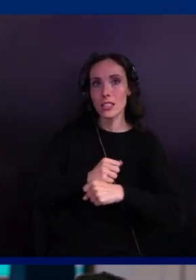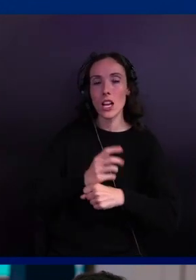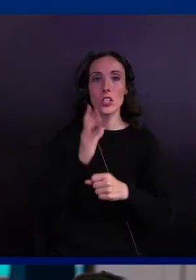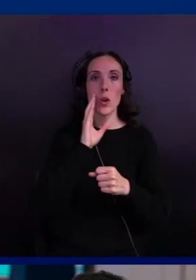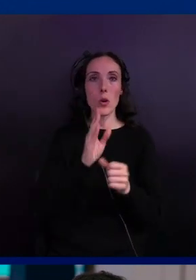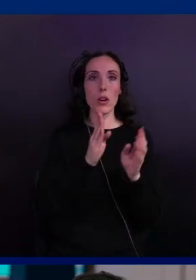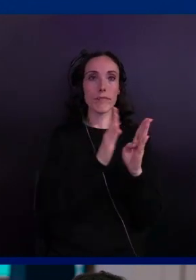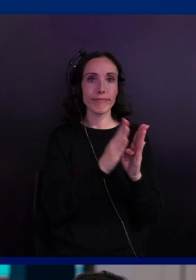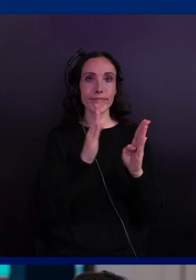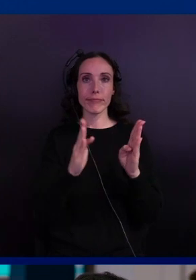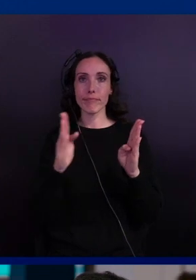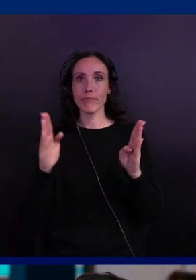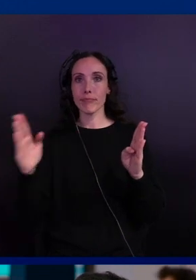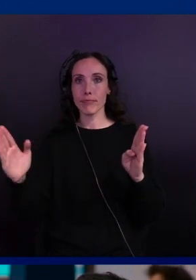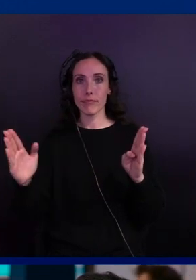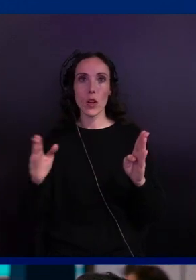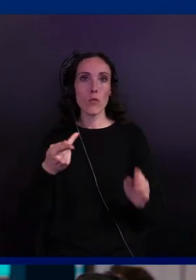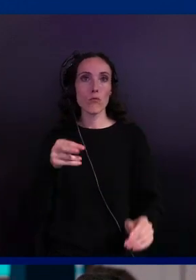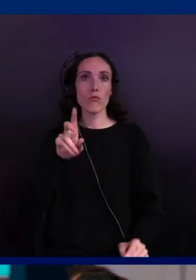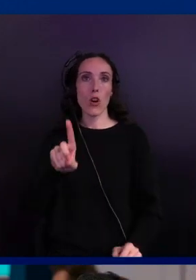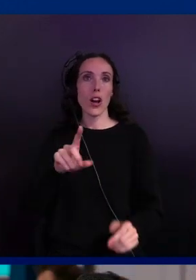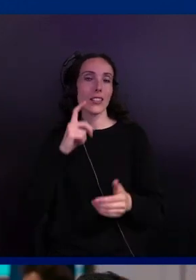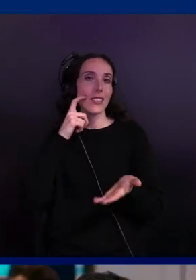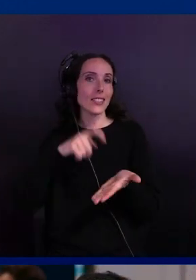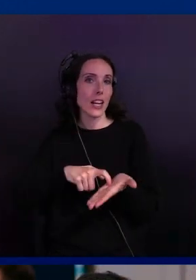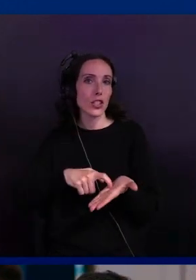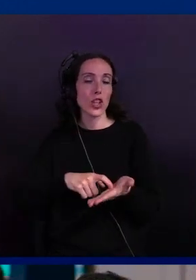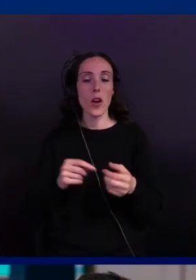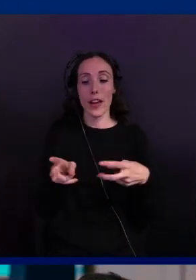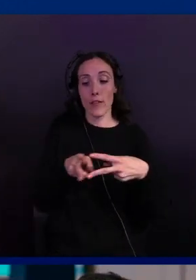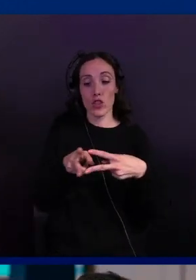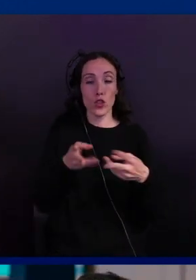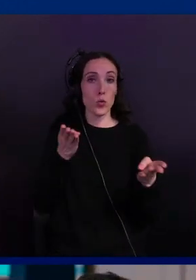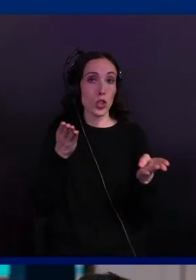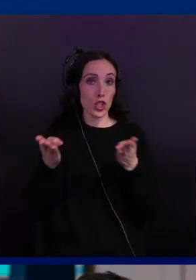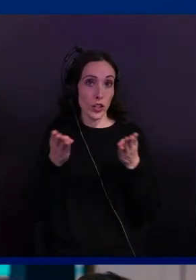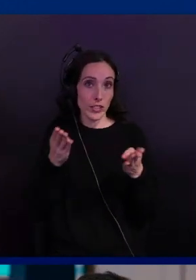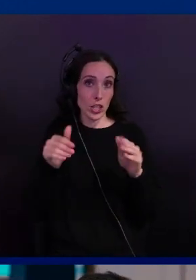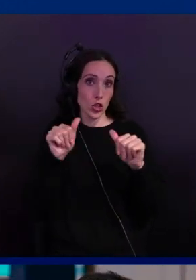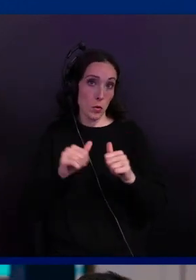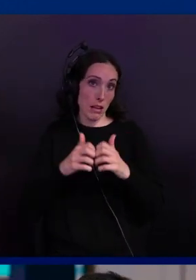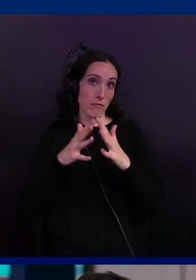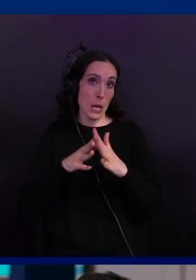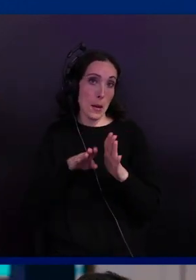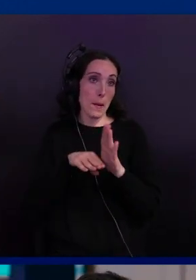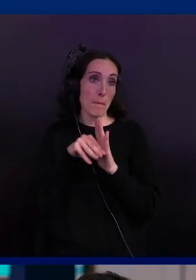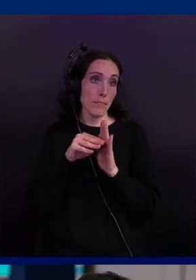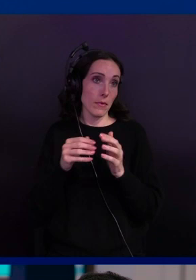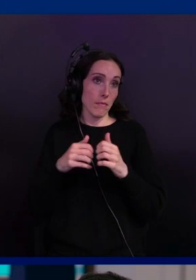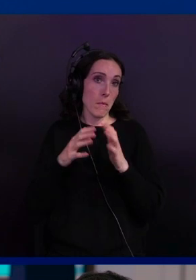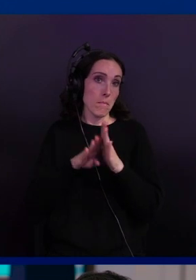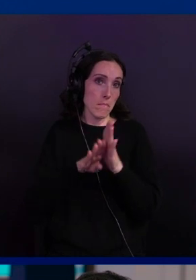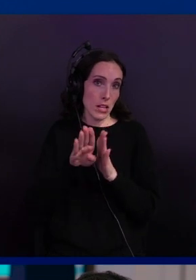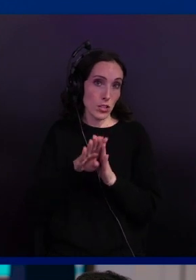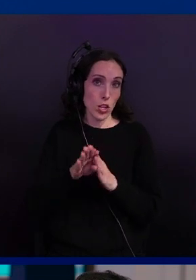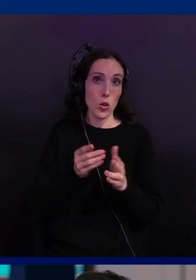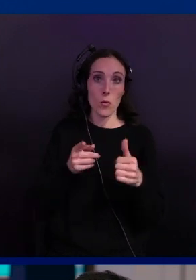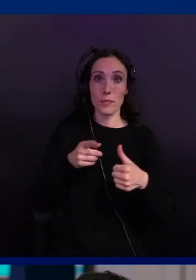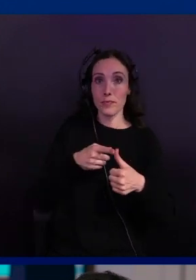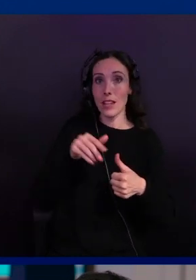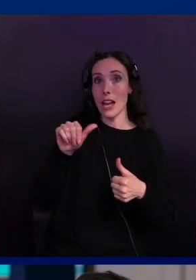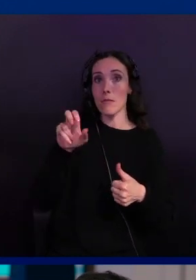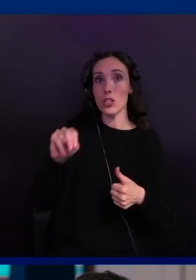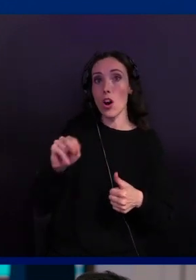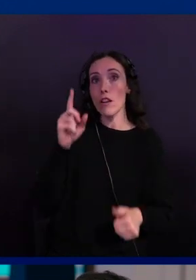Fraud Detector. So there are two services how you can build threat detection model with machine learning on AWS. One is Amazon